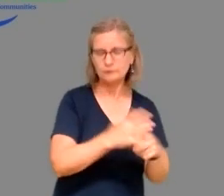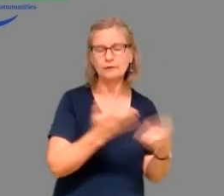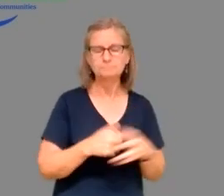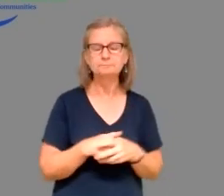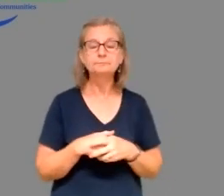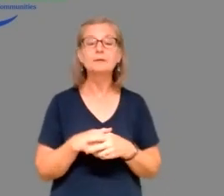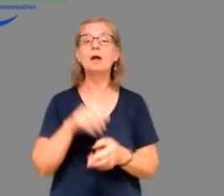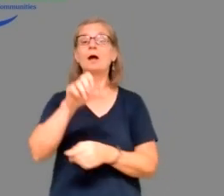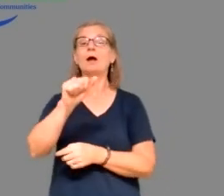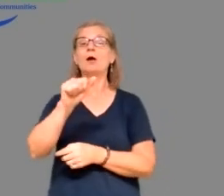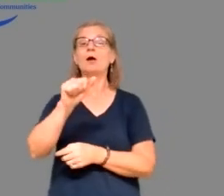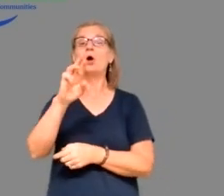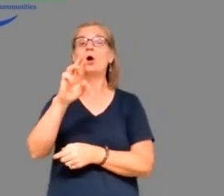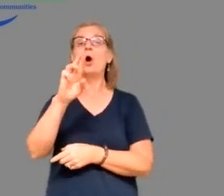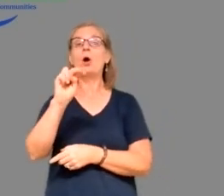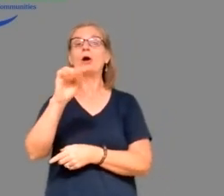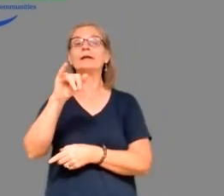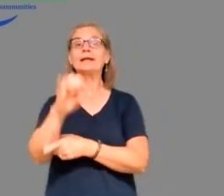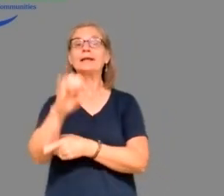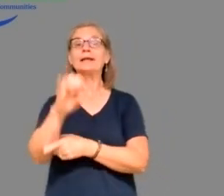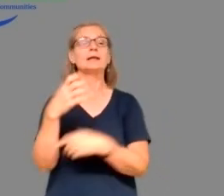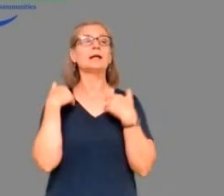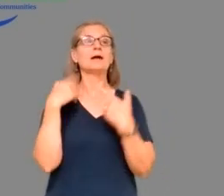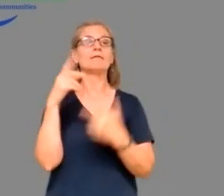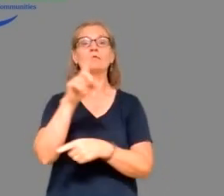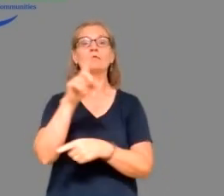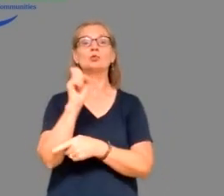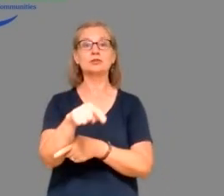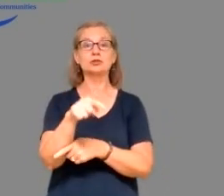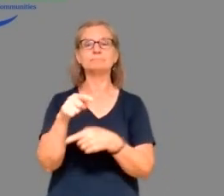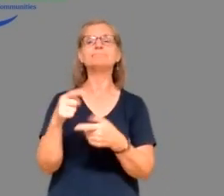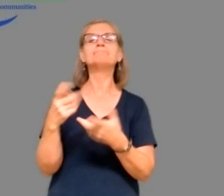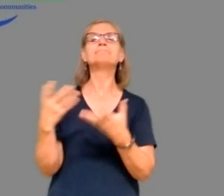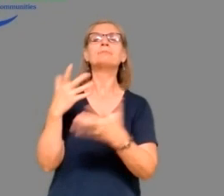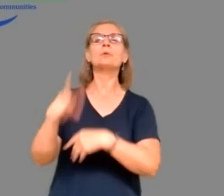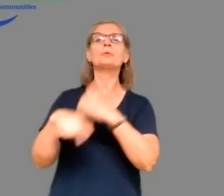has a question. Any advice for people traveling to Lane County for doctor's visits?